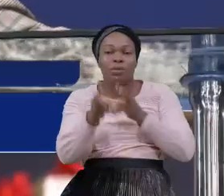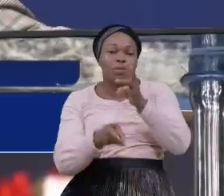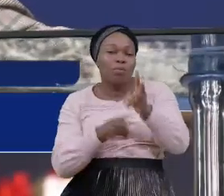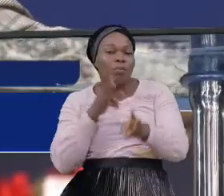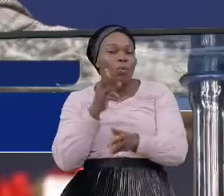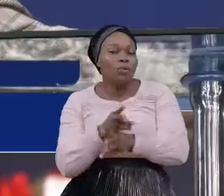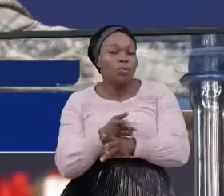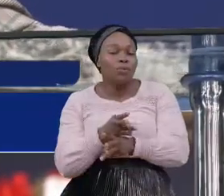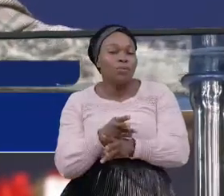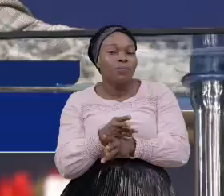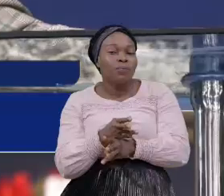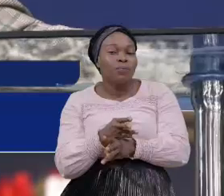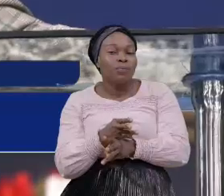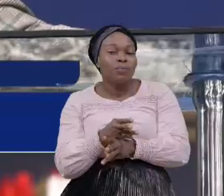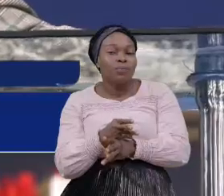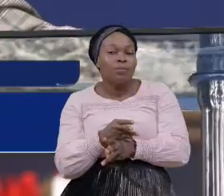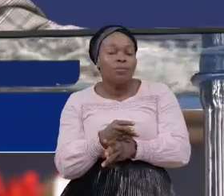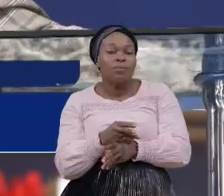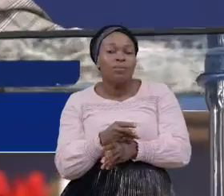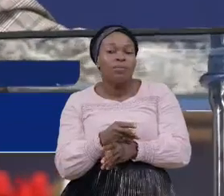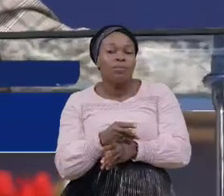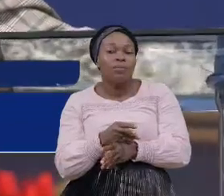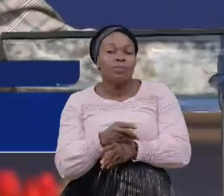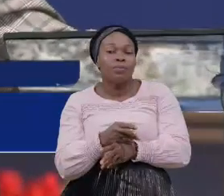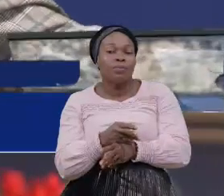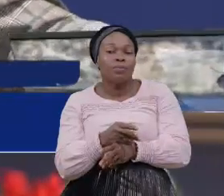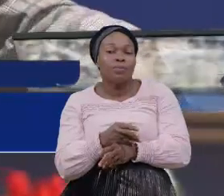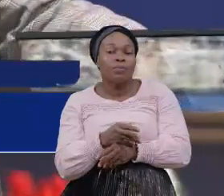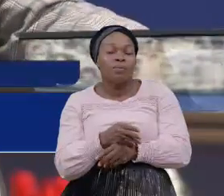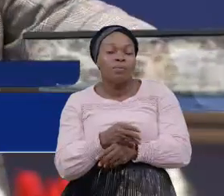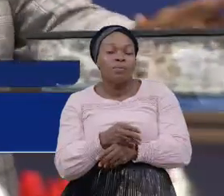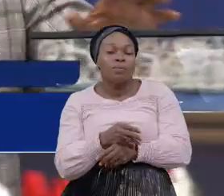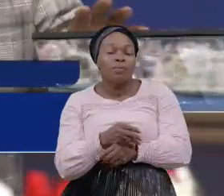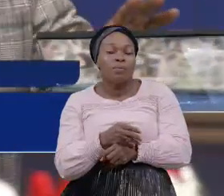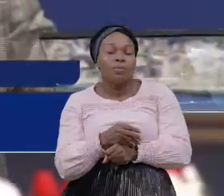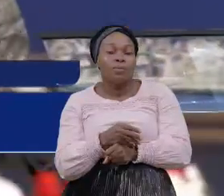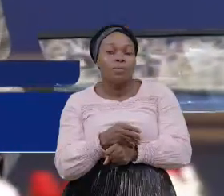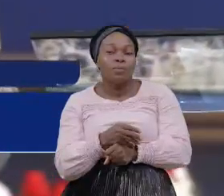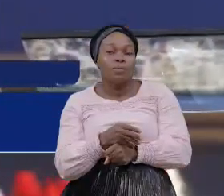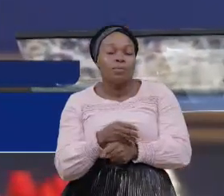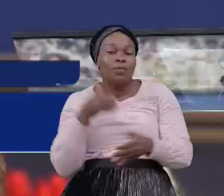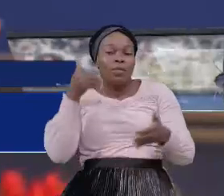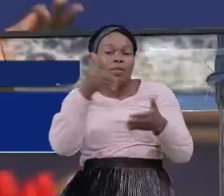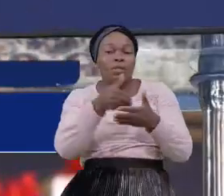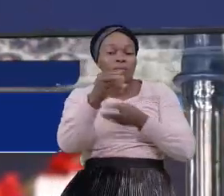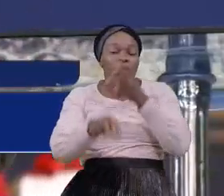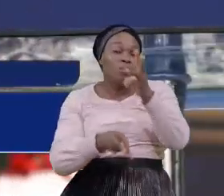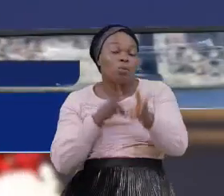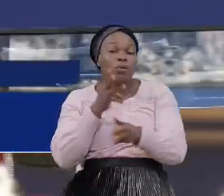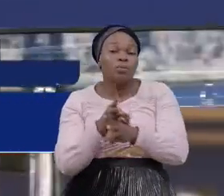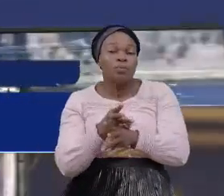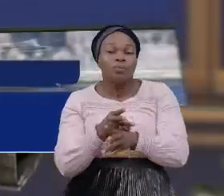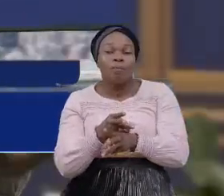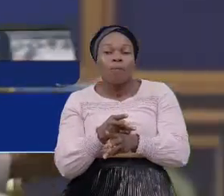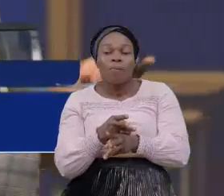considerate, and the intimate world. Intimate world. We don't know all the